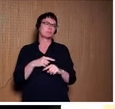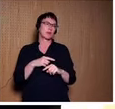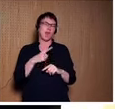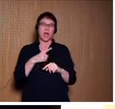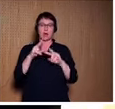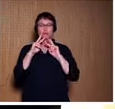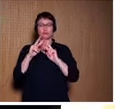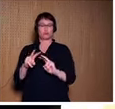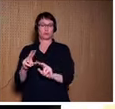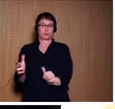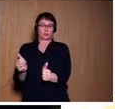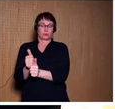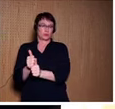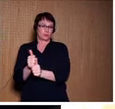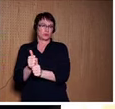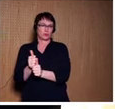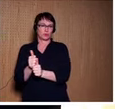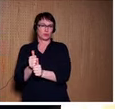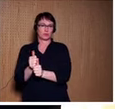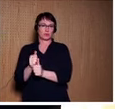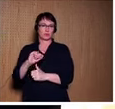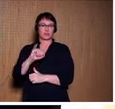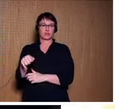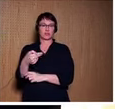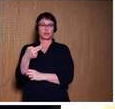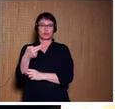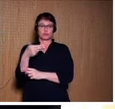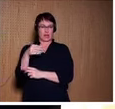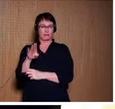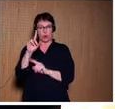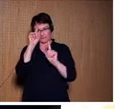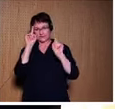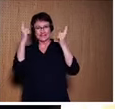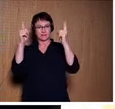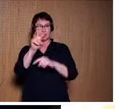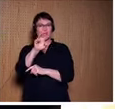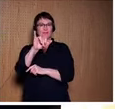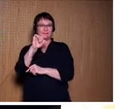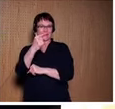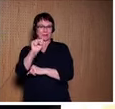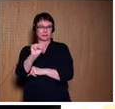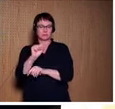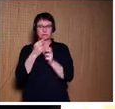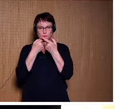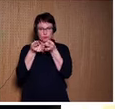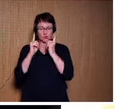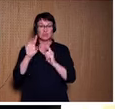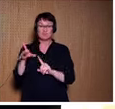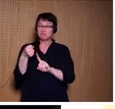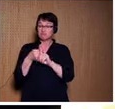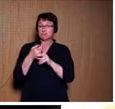University of Witwatersrand in Johannesburg, South Africa. She conducts research on anti-feminism